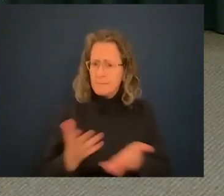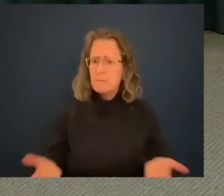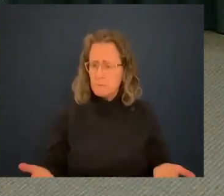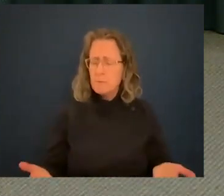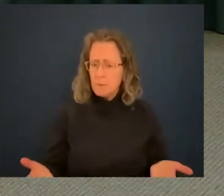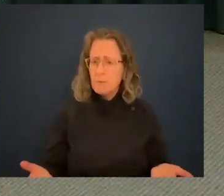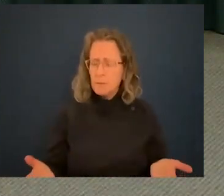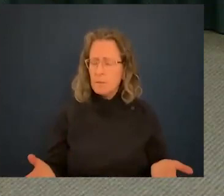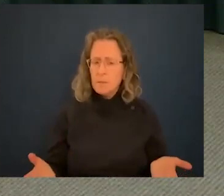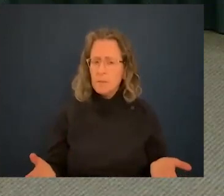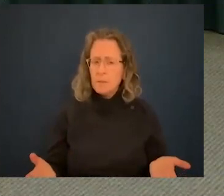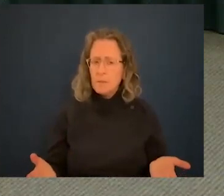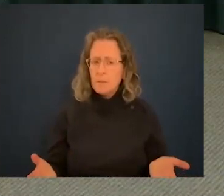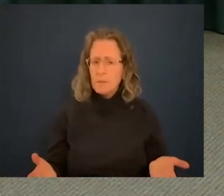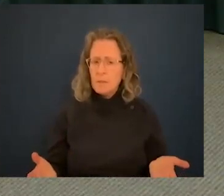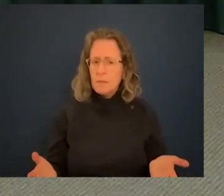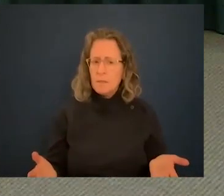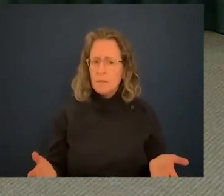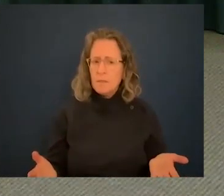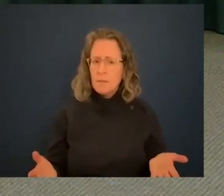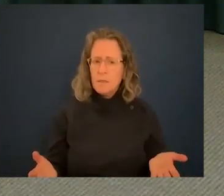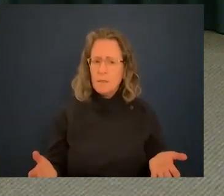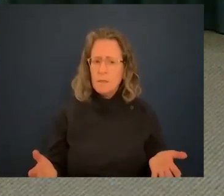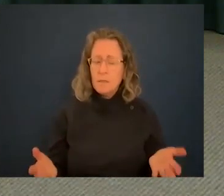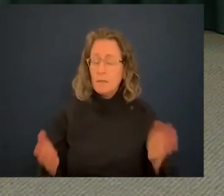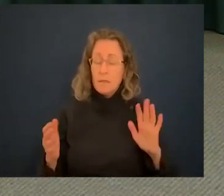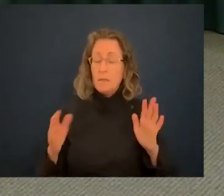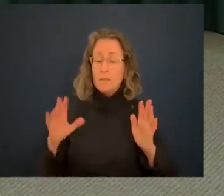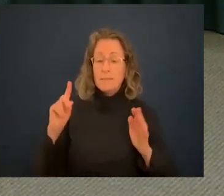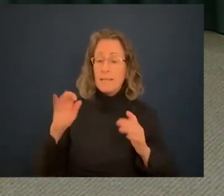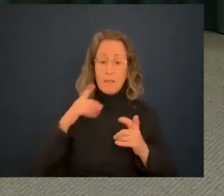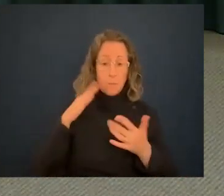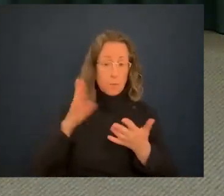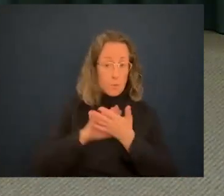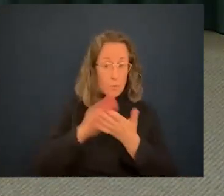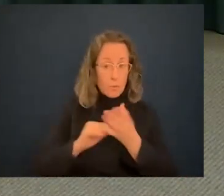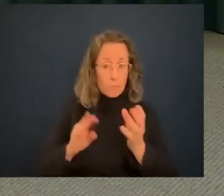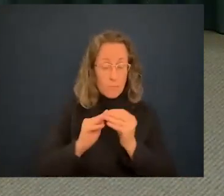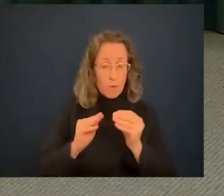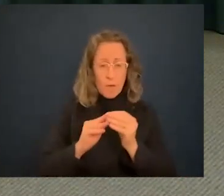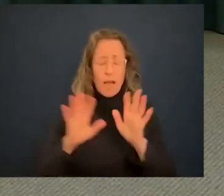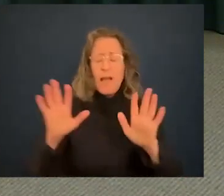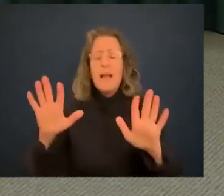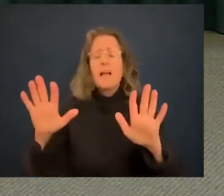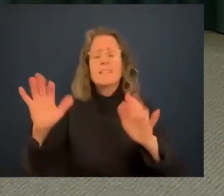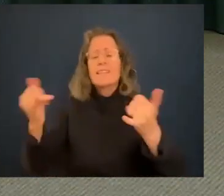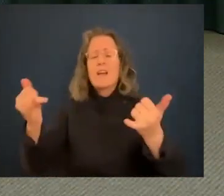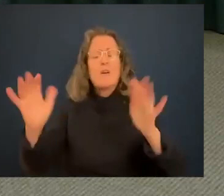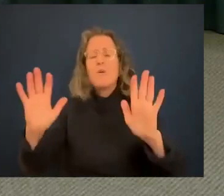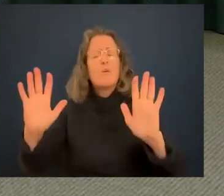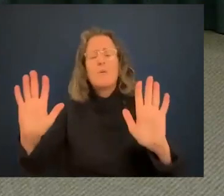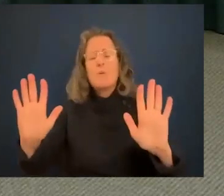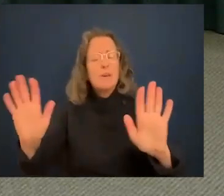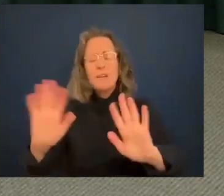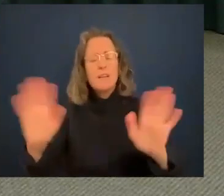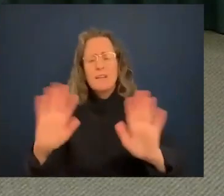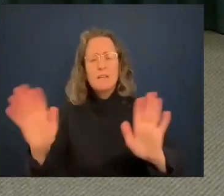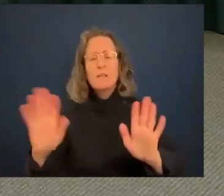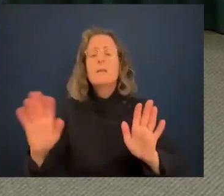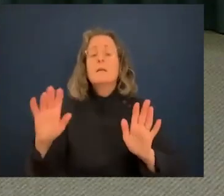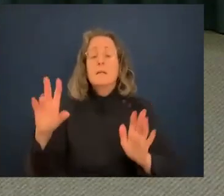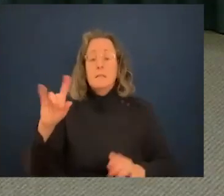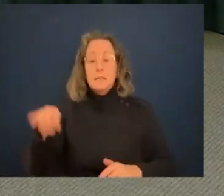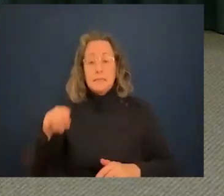wait I I just want to learn more okay uh I don't know if we need to get into all of this right now I know yeah going forward